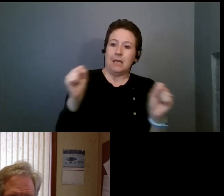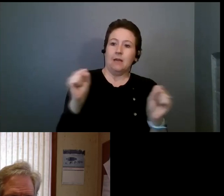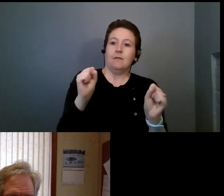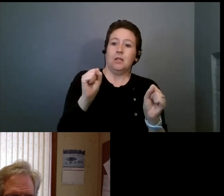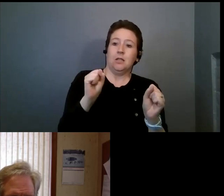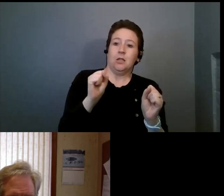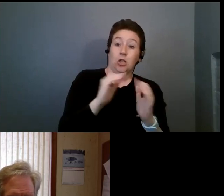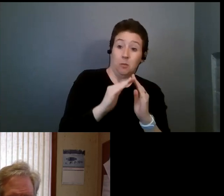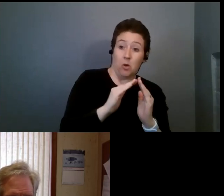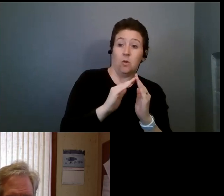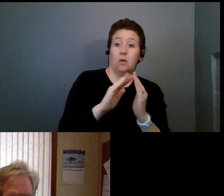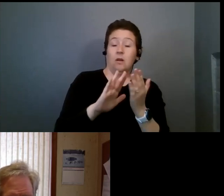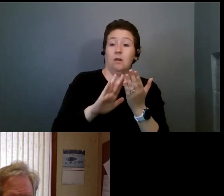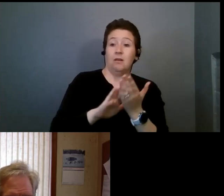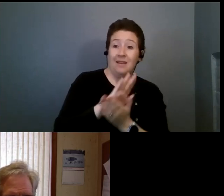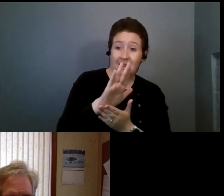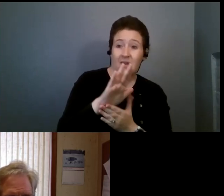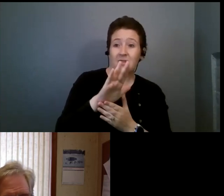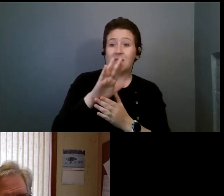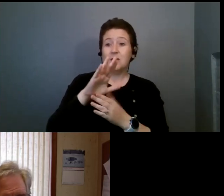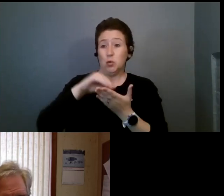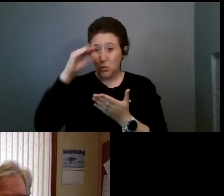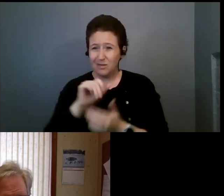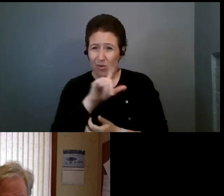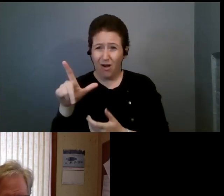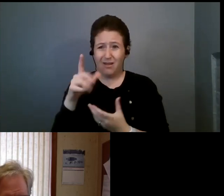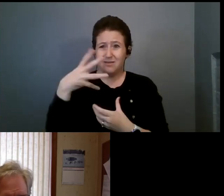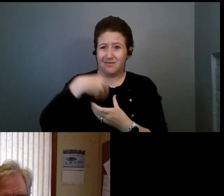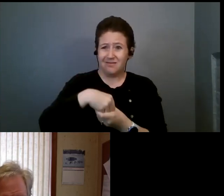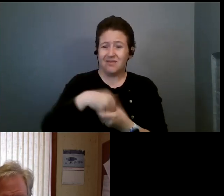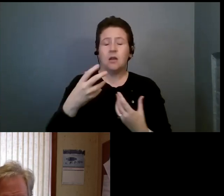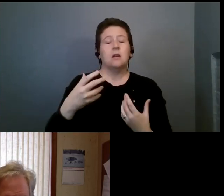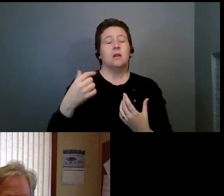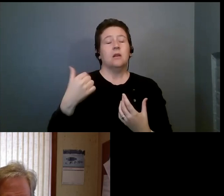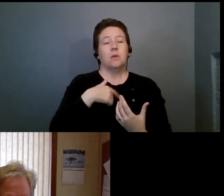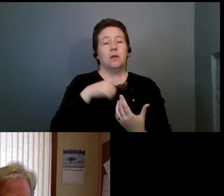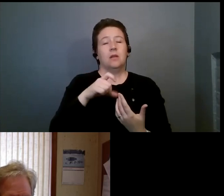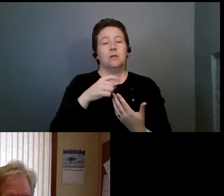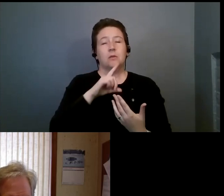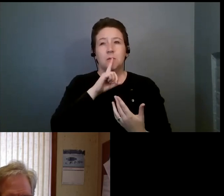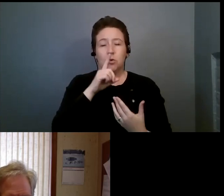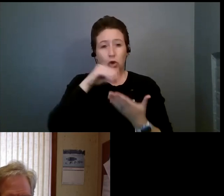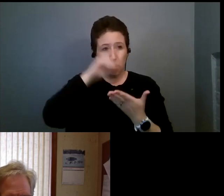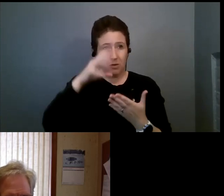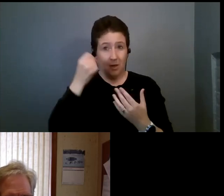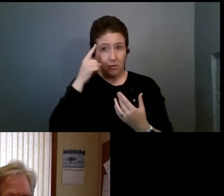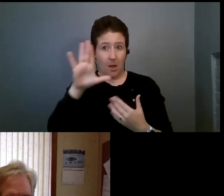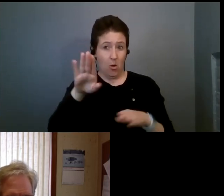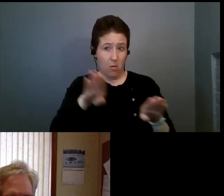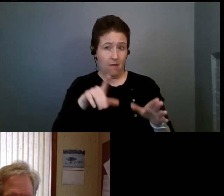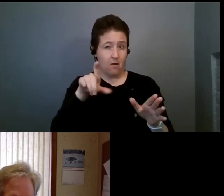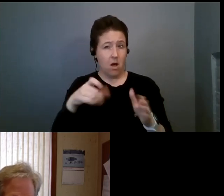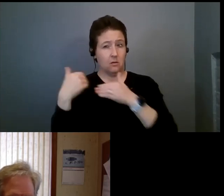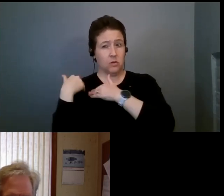are very much in play here. And we hope to help our students understand that being responsible in their behaviors is going to be